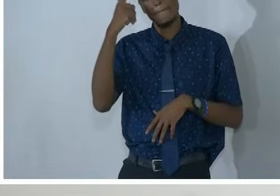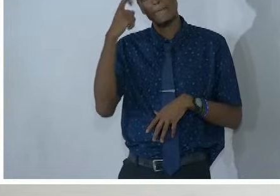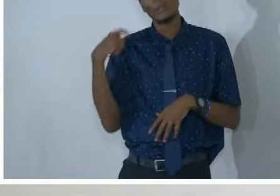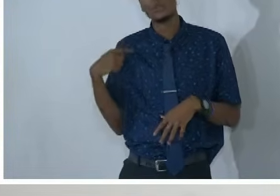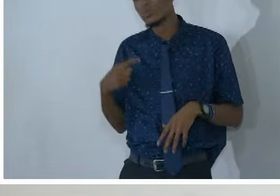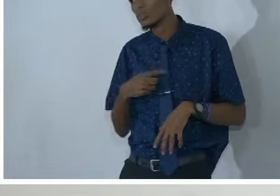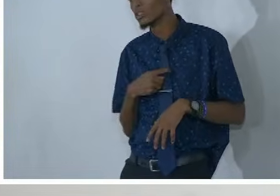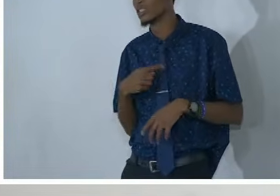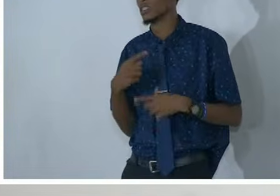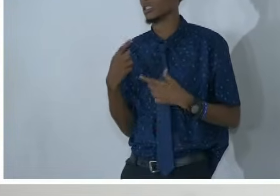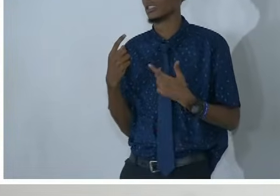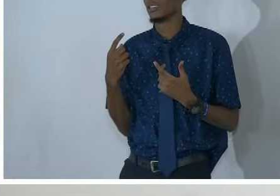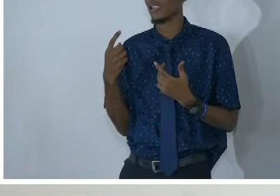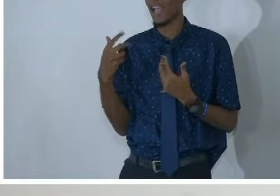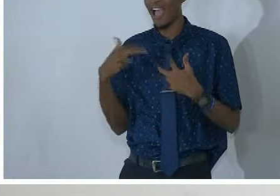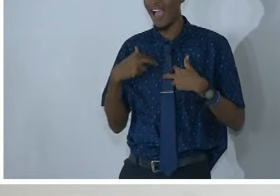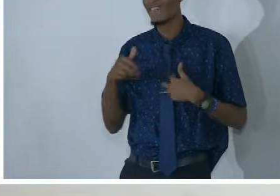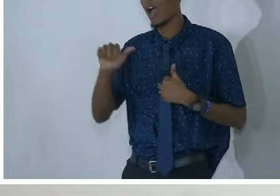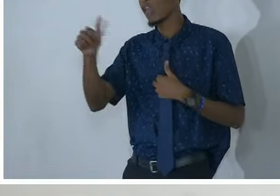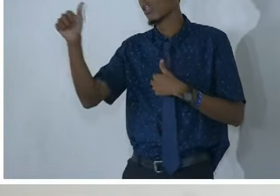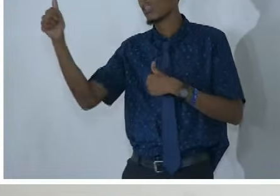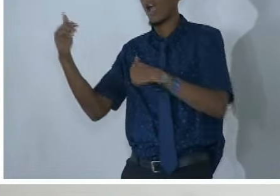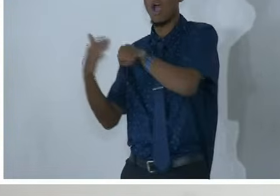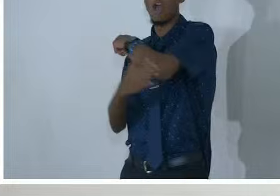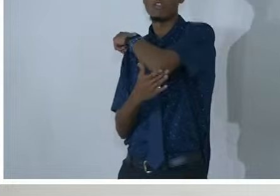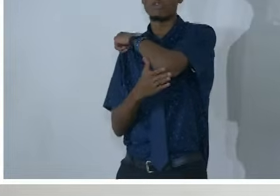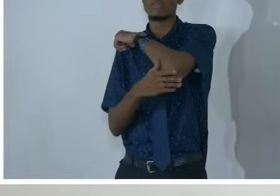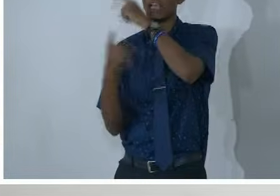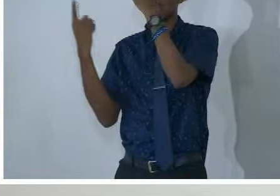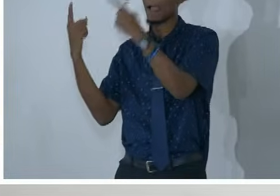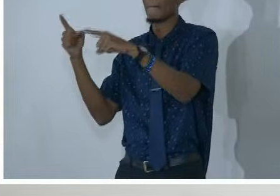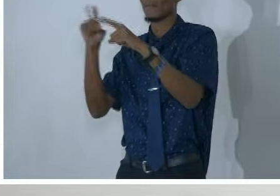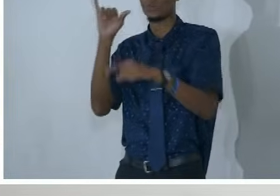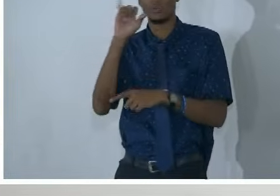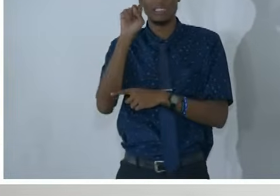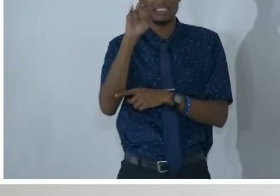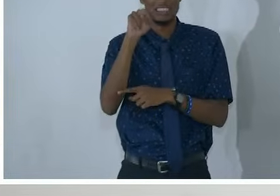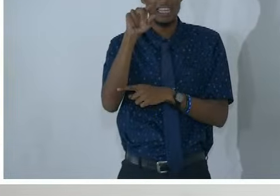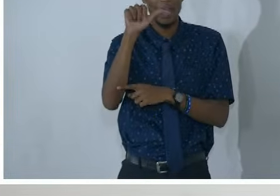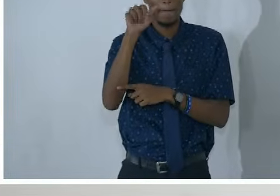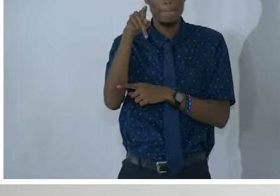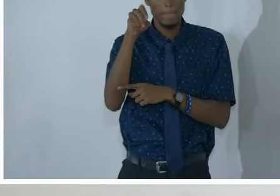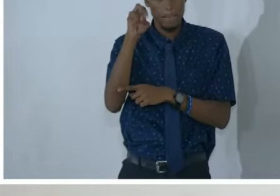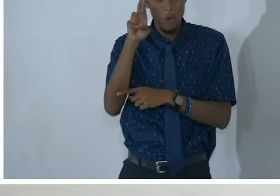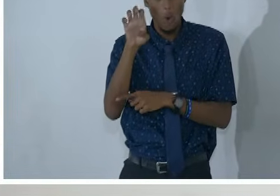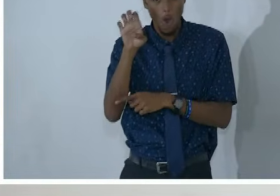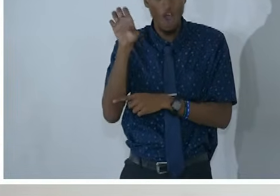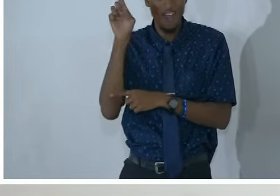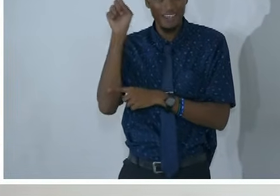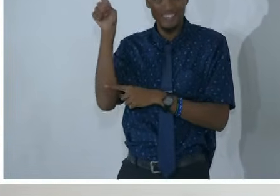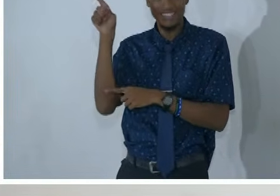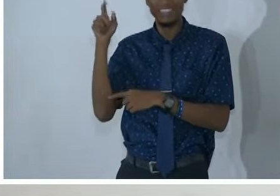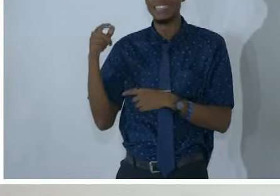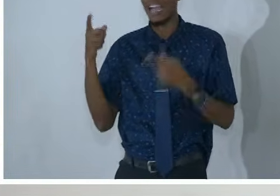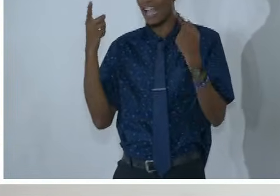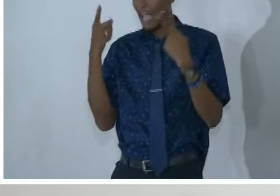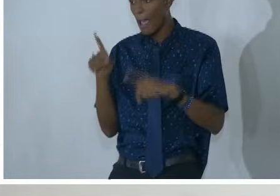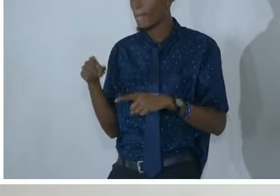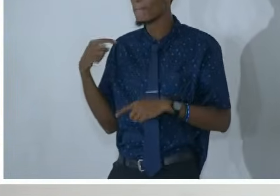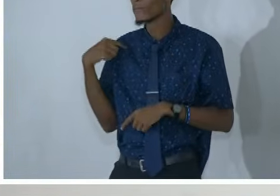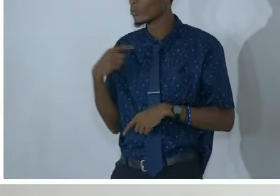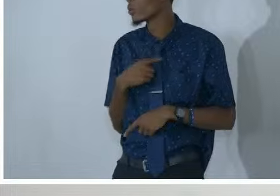off what is happening in other countries, especially Singapore, and we really want it to be acted